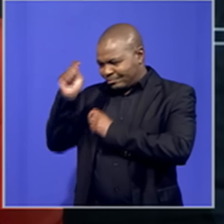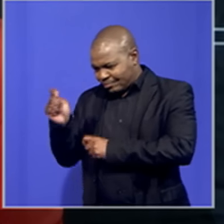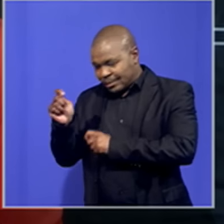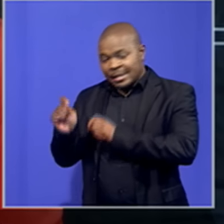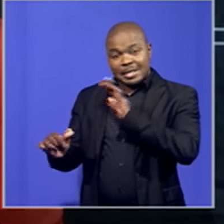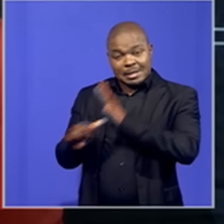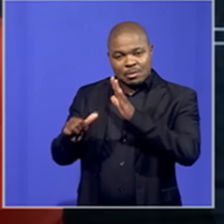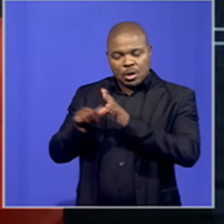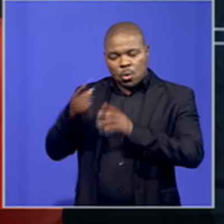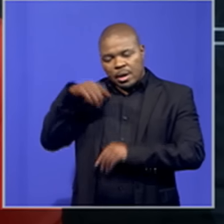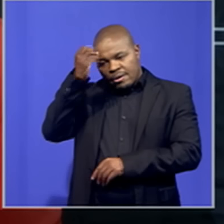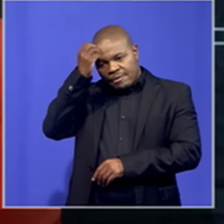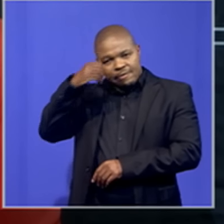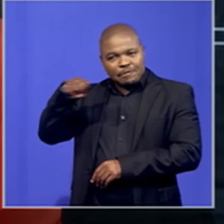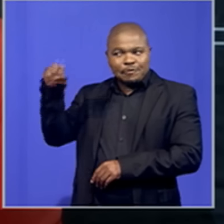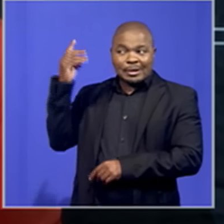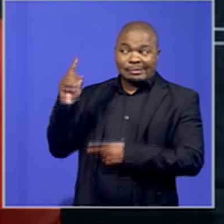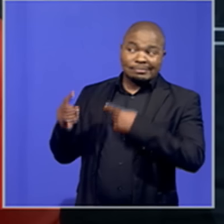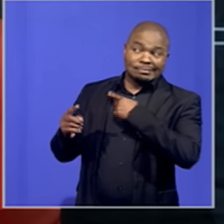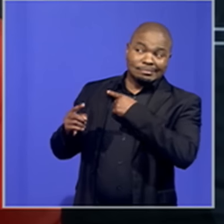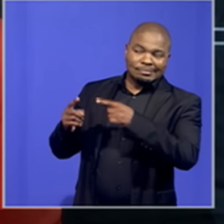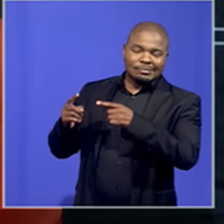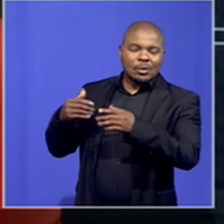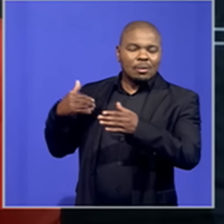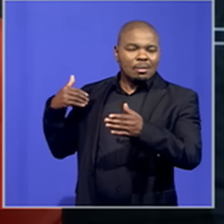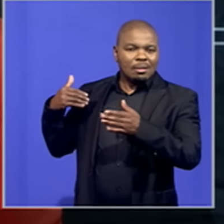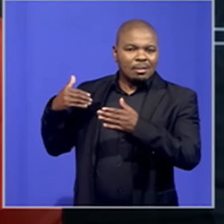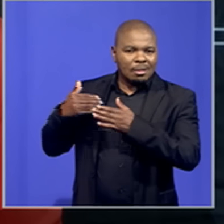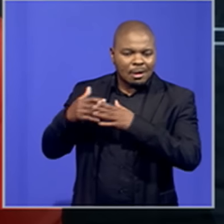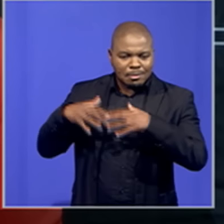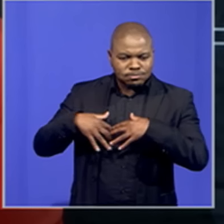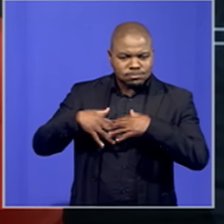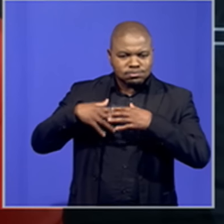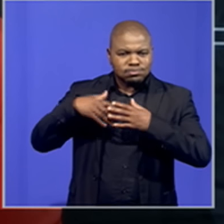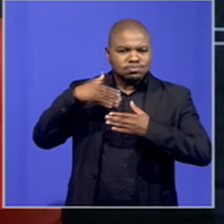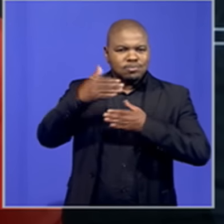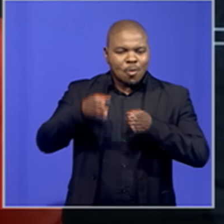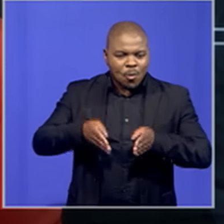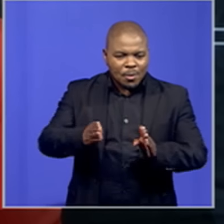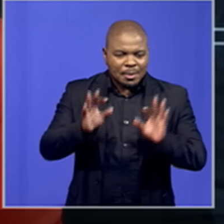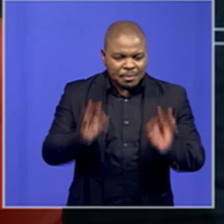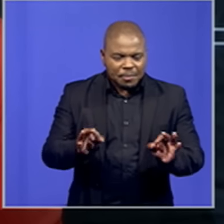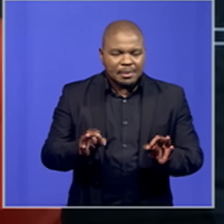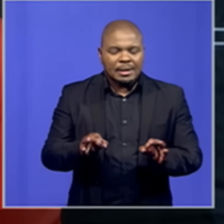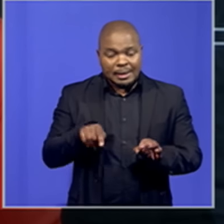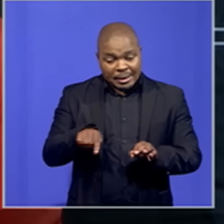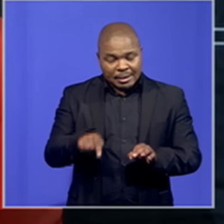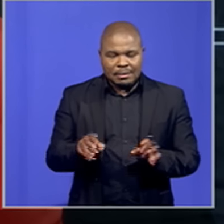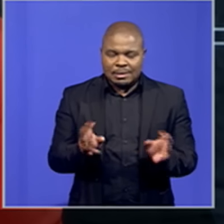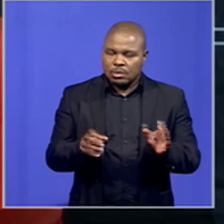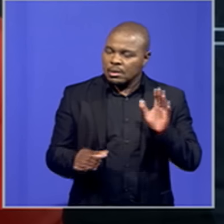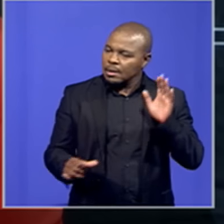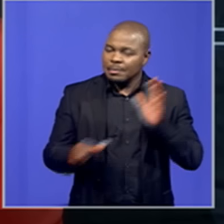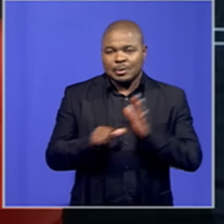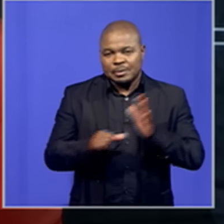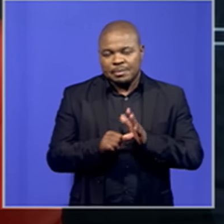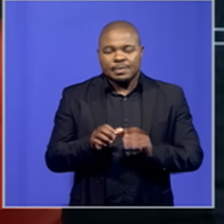don't forget the way that they have paid for us. Radio in this country is a very, very important